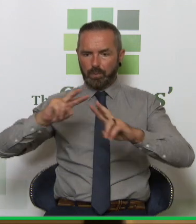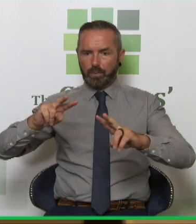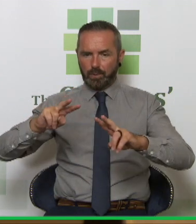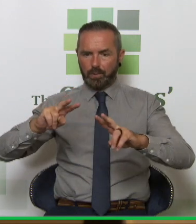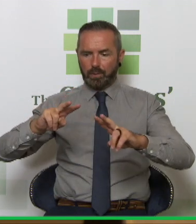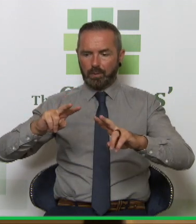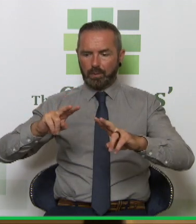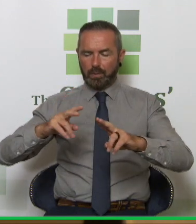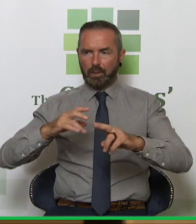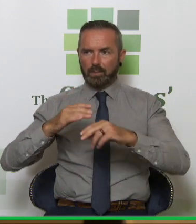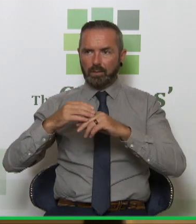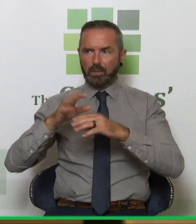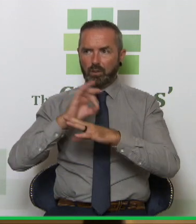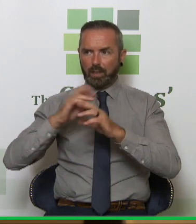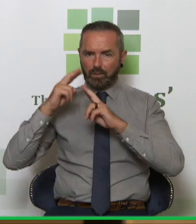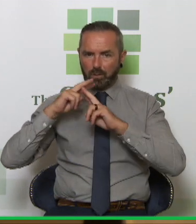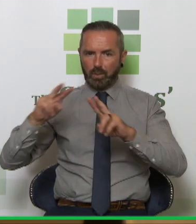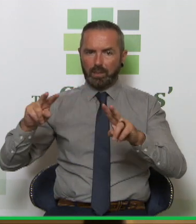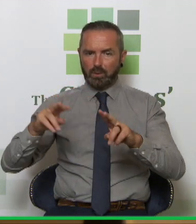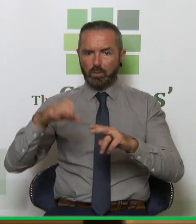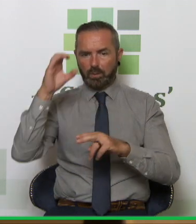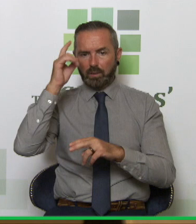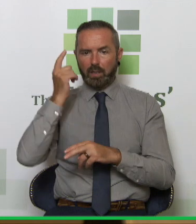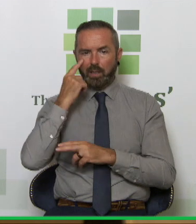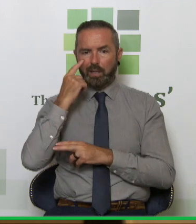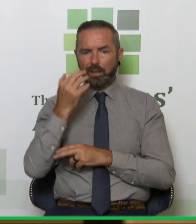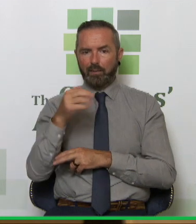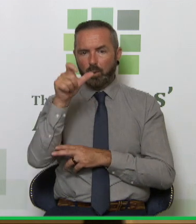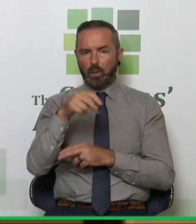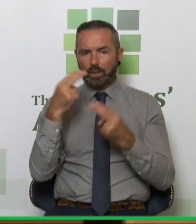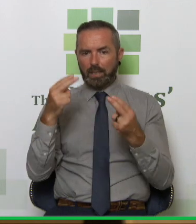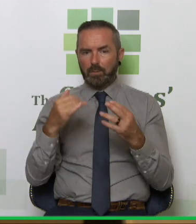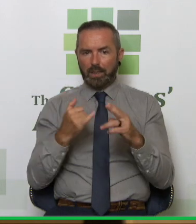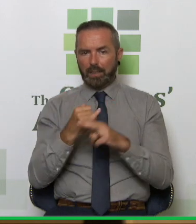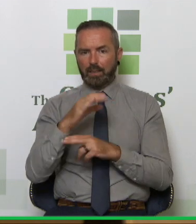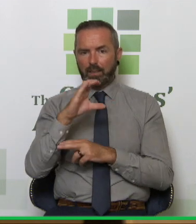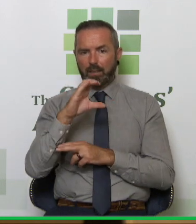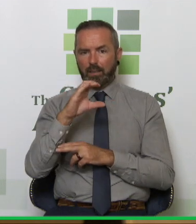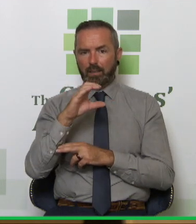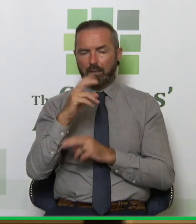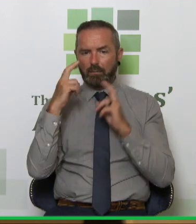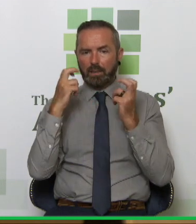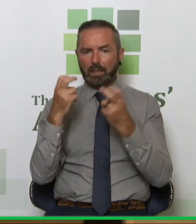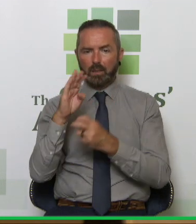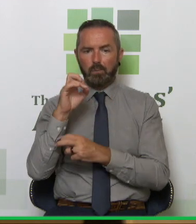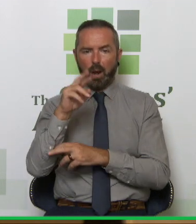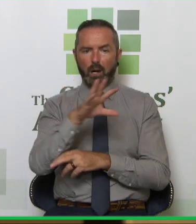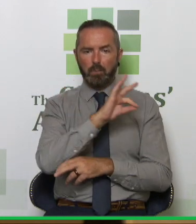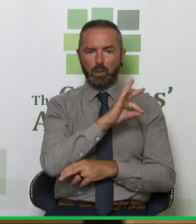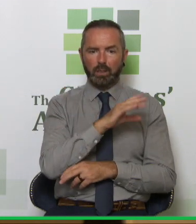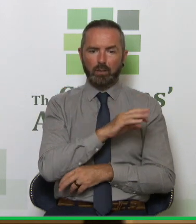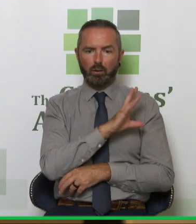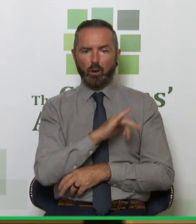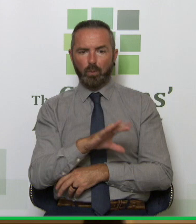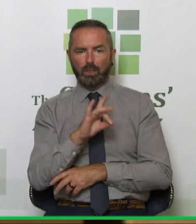have in a CHO area. So we're looking at whether somebody needs to be in Castlebar on Mondays, that person needs to be in Galway on